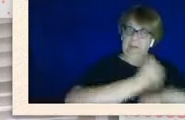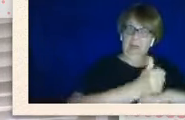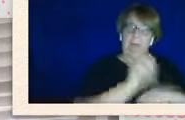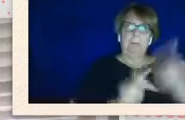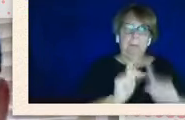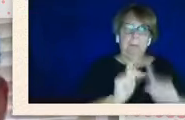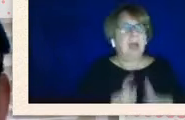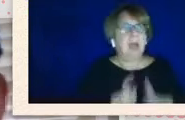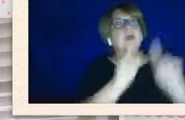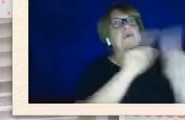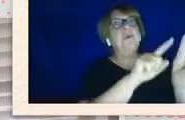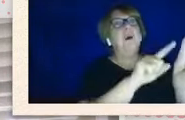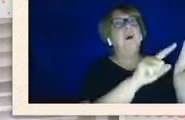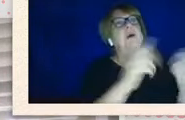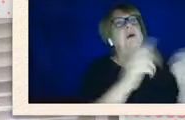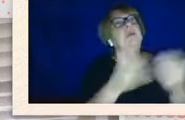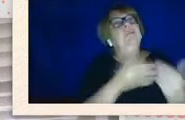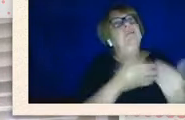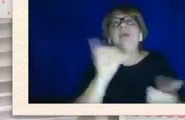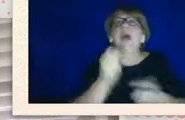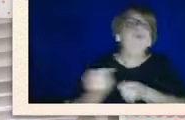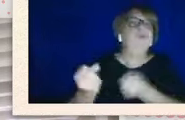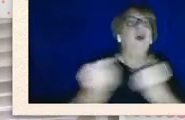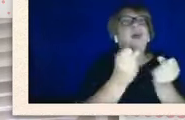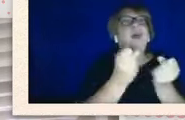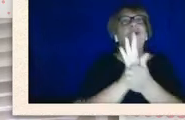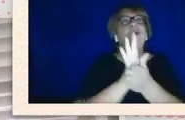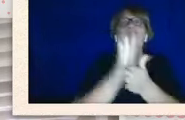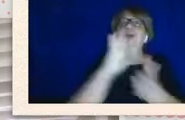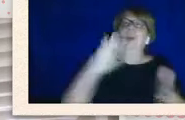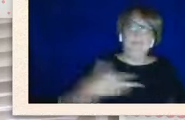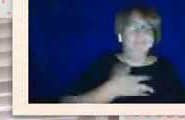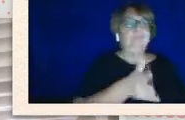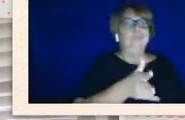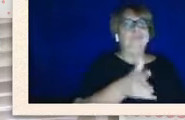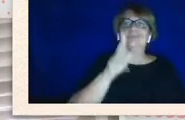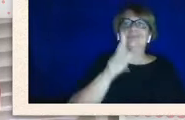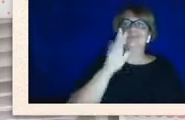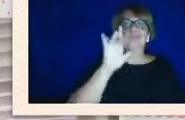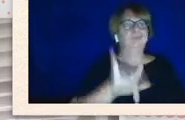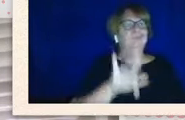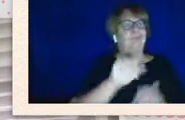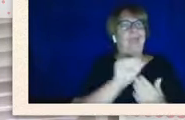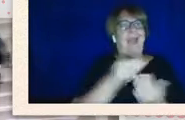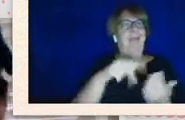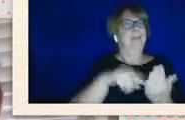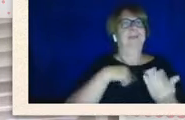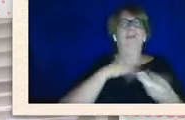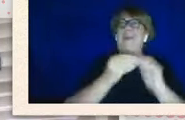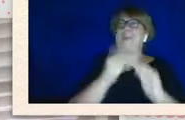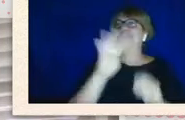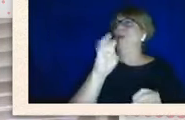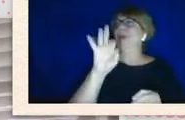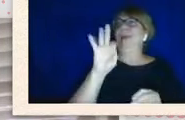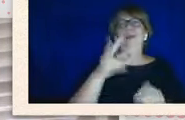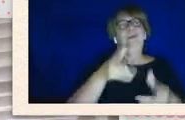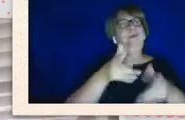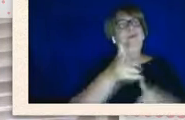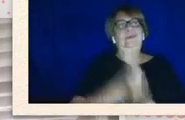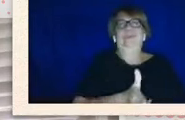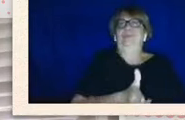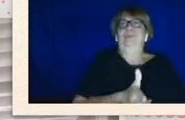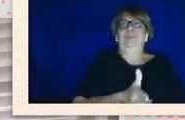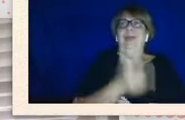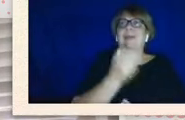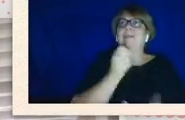like a drive-in movie theater? You park in a space, you hit a button on your app, I'm in space 492, and then, in a little while, someone